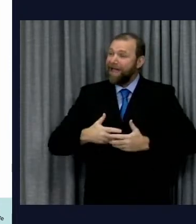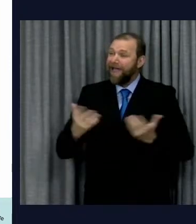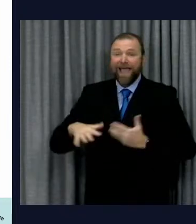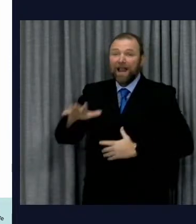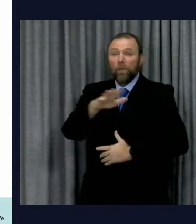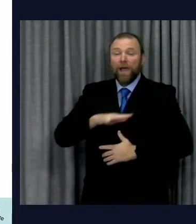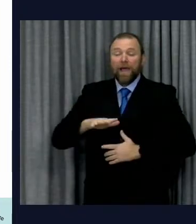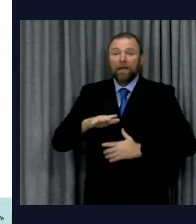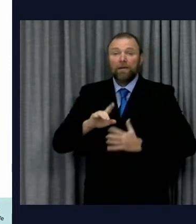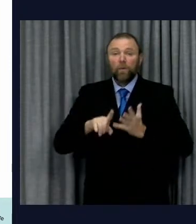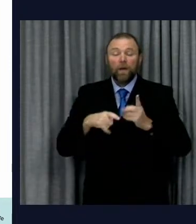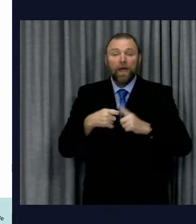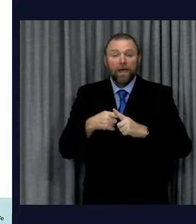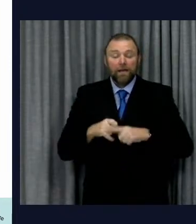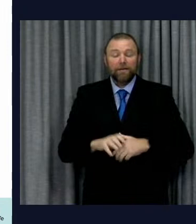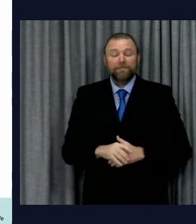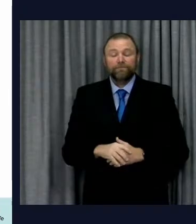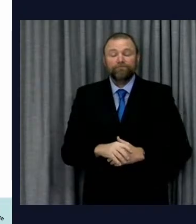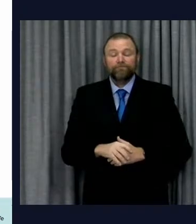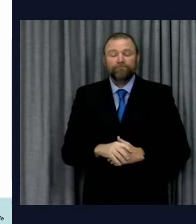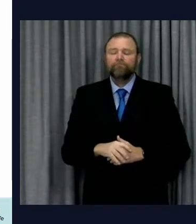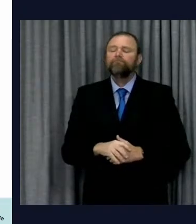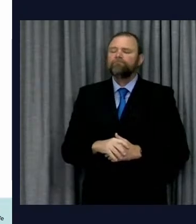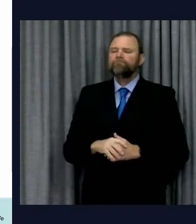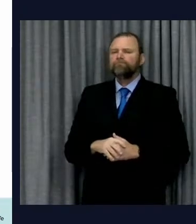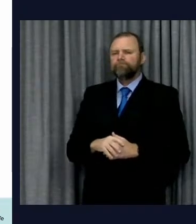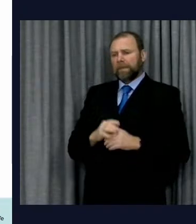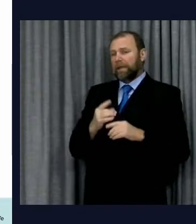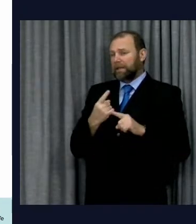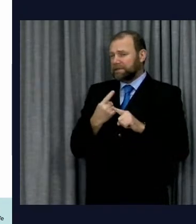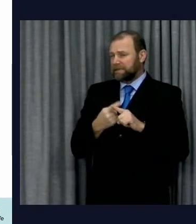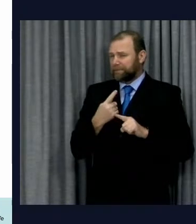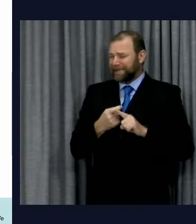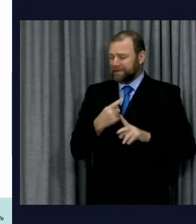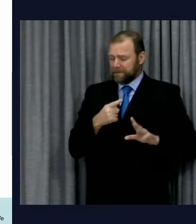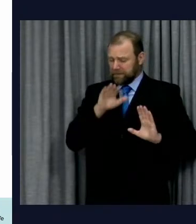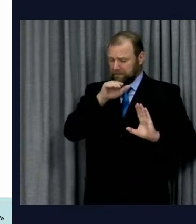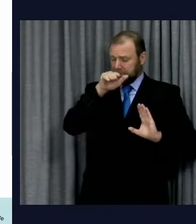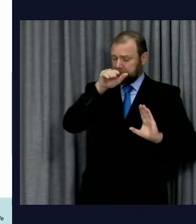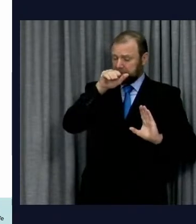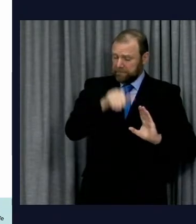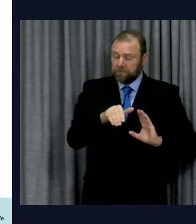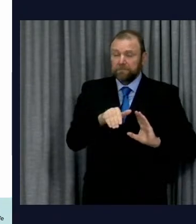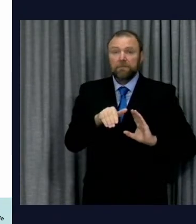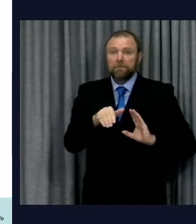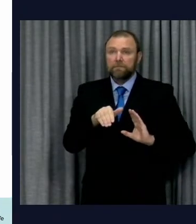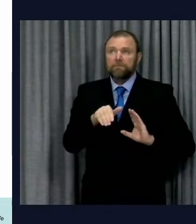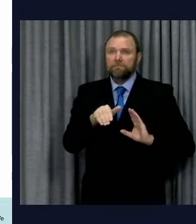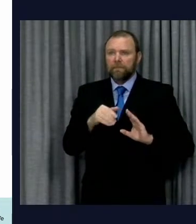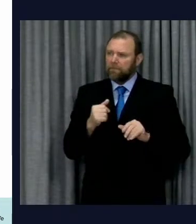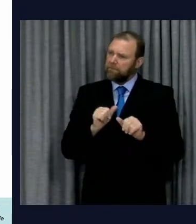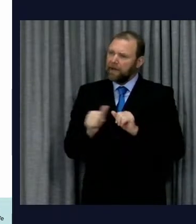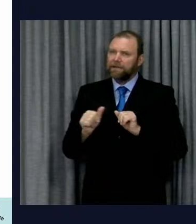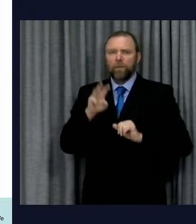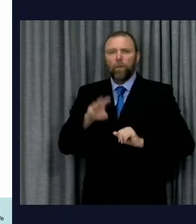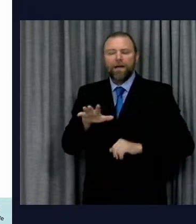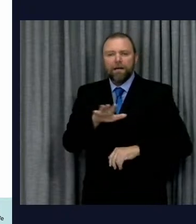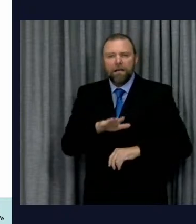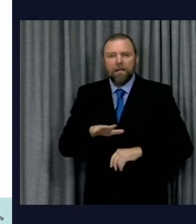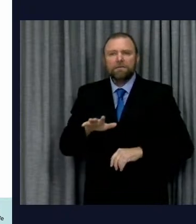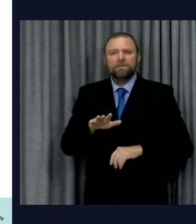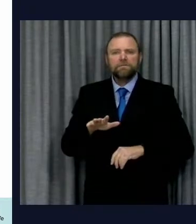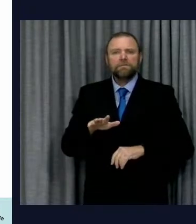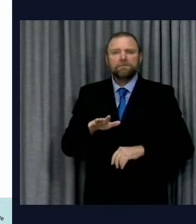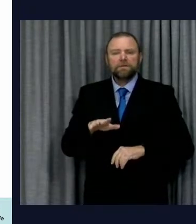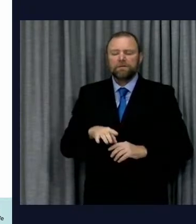United Kingdom. The rate of decline in Wales is the fastest anywhere in